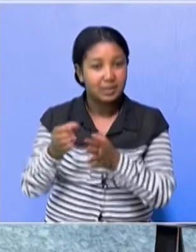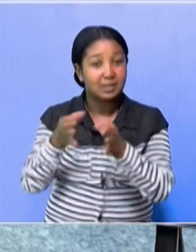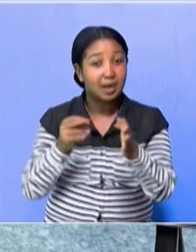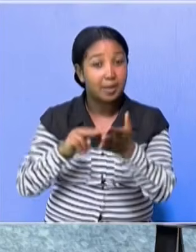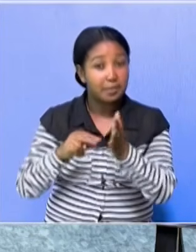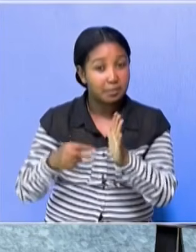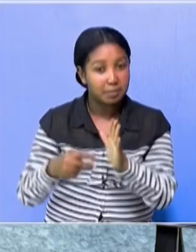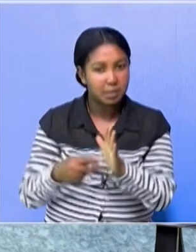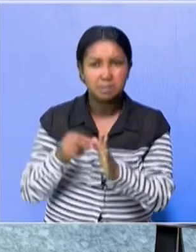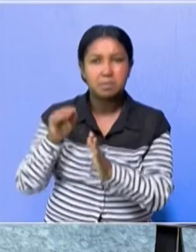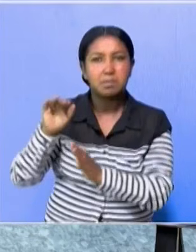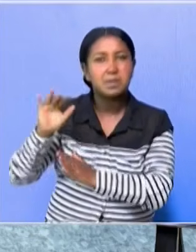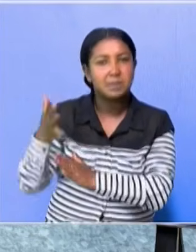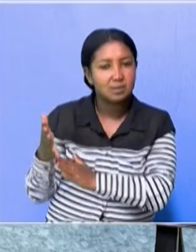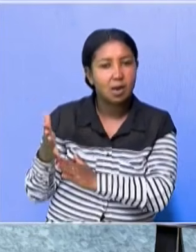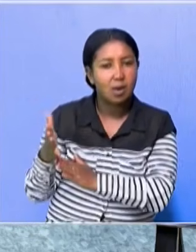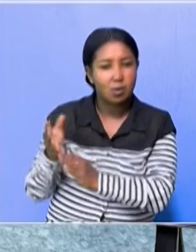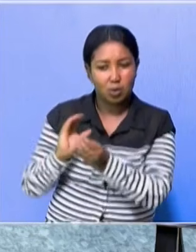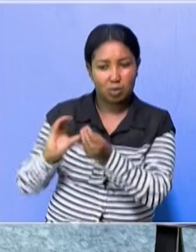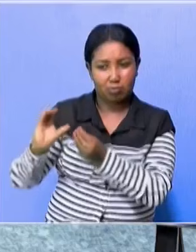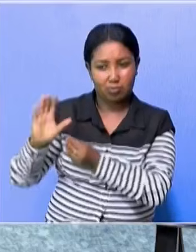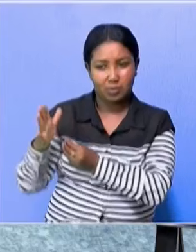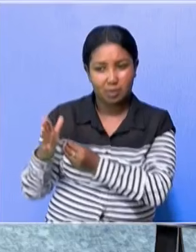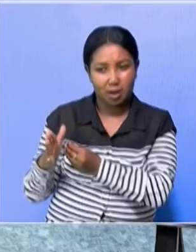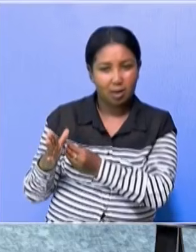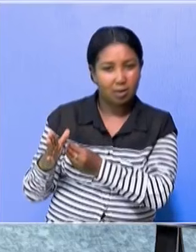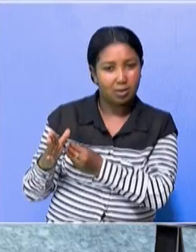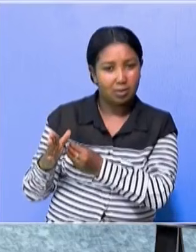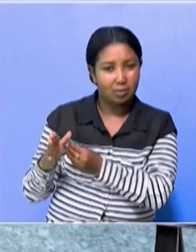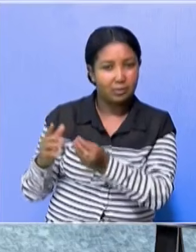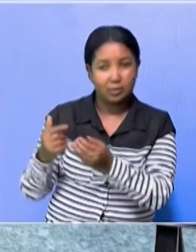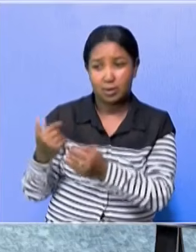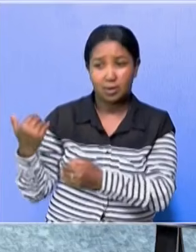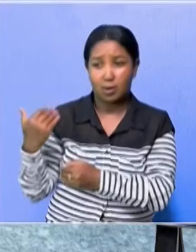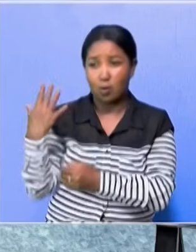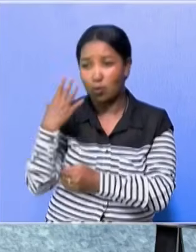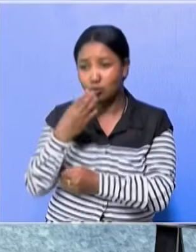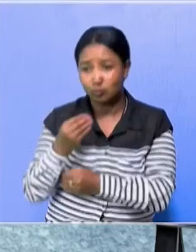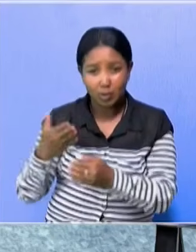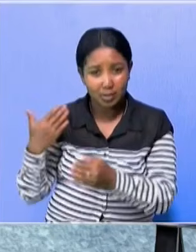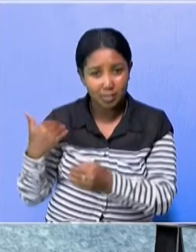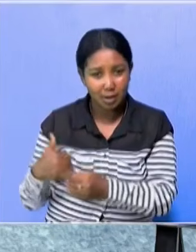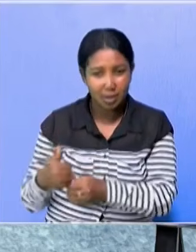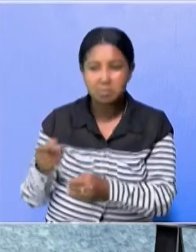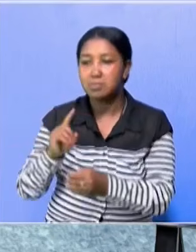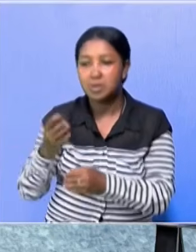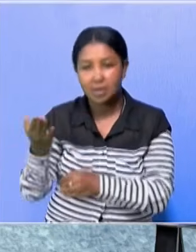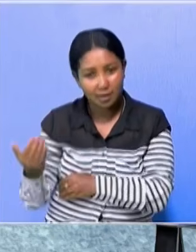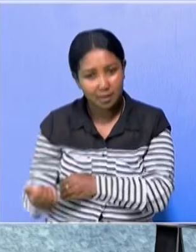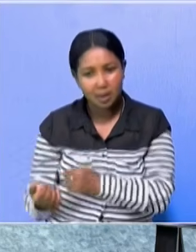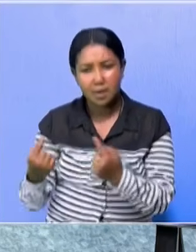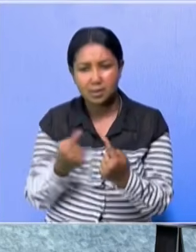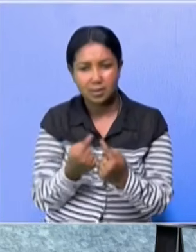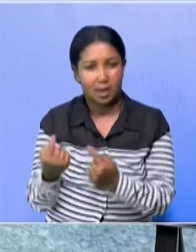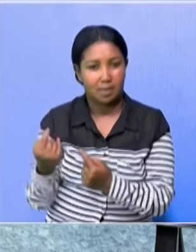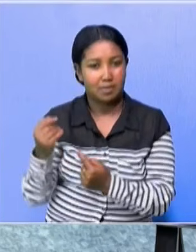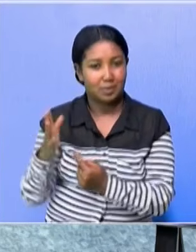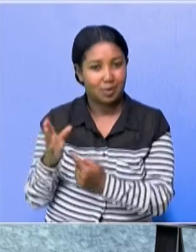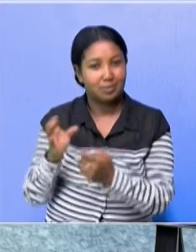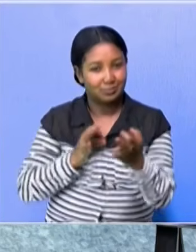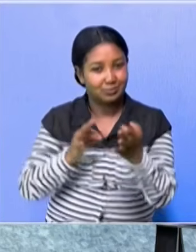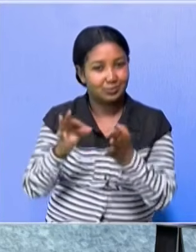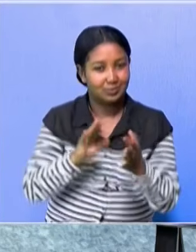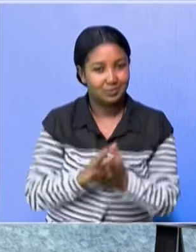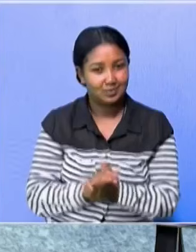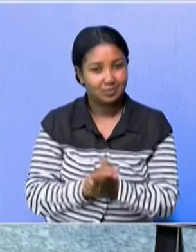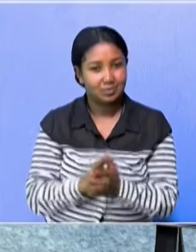means what looks like the event is. Yeah, is it colorfully celebrated? Yeah, your birthday.